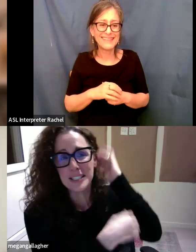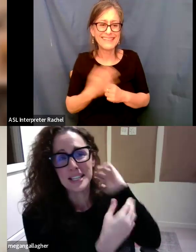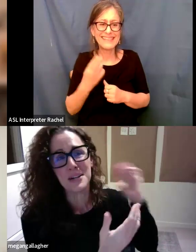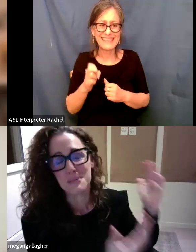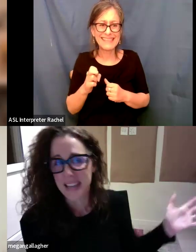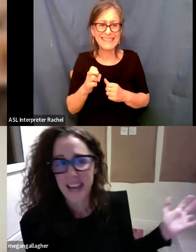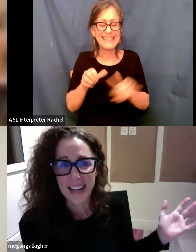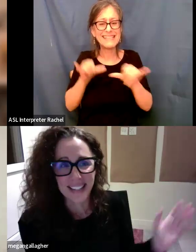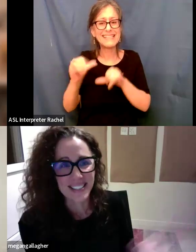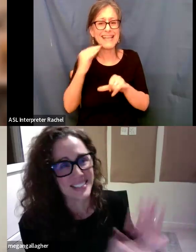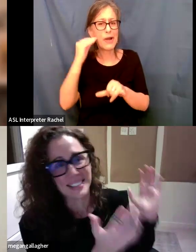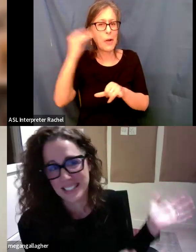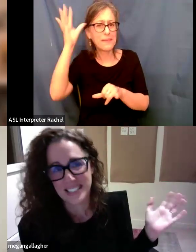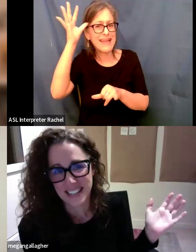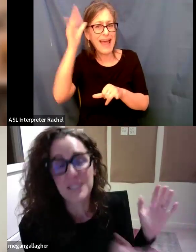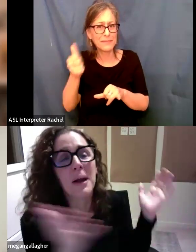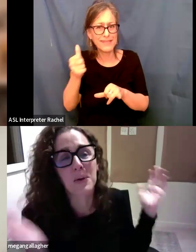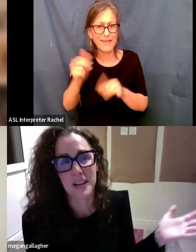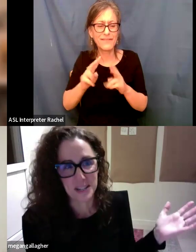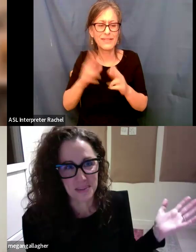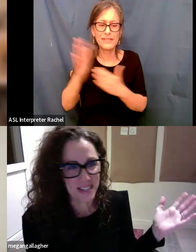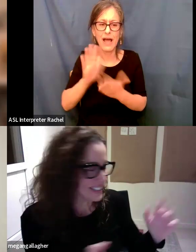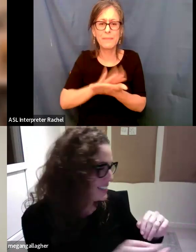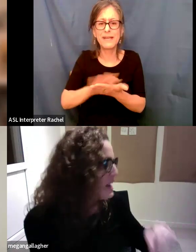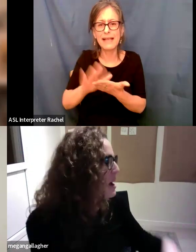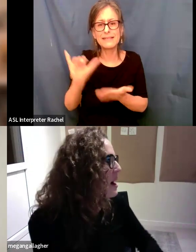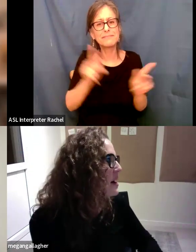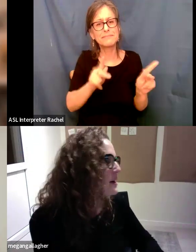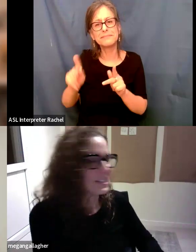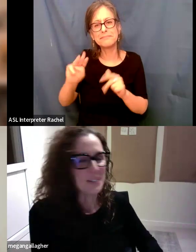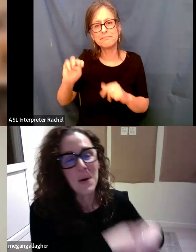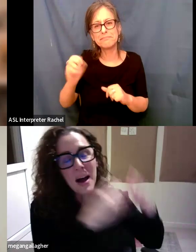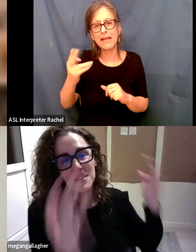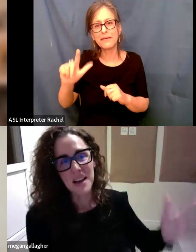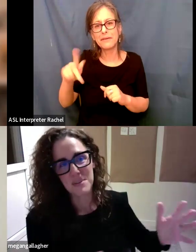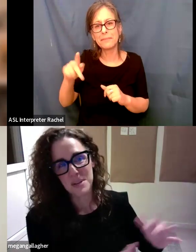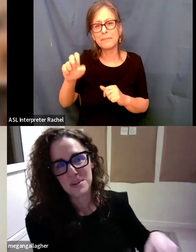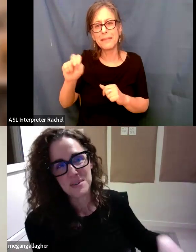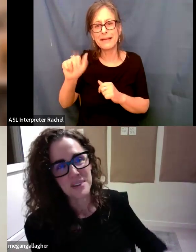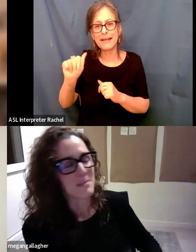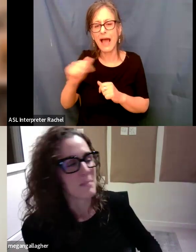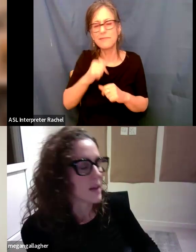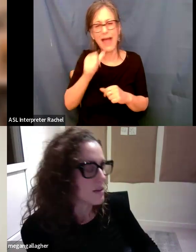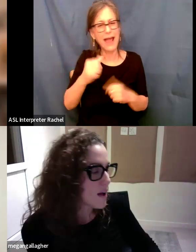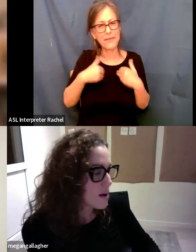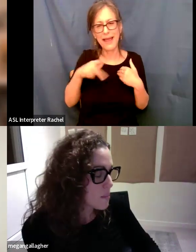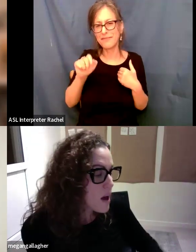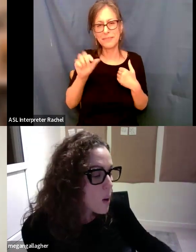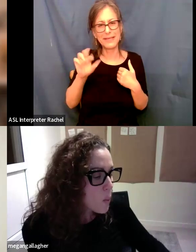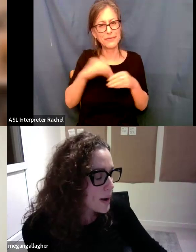He's actually a stay-at-home dad. He's like the nicest guy. He's Michael Pena, basically. So no, I don't have a Peter Irvine in my